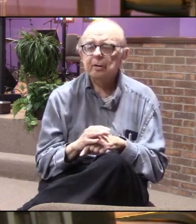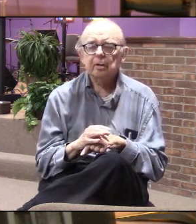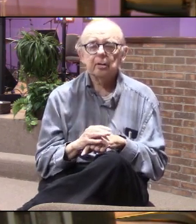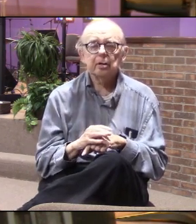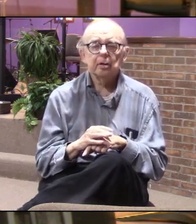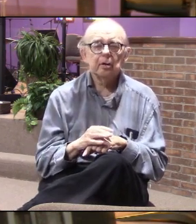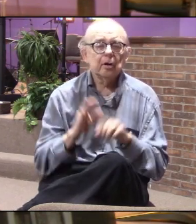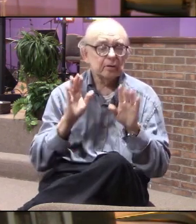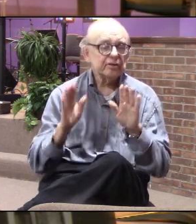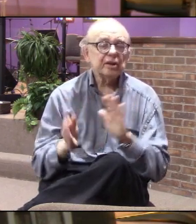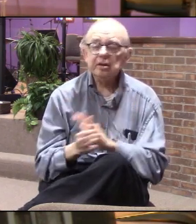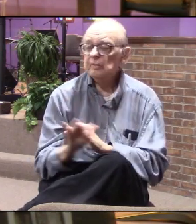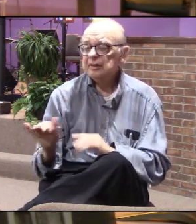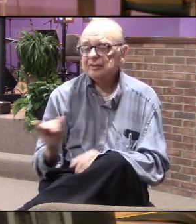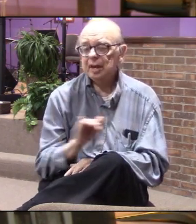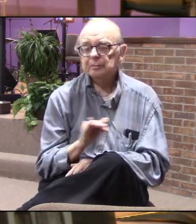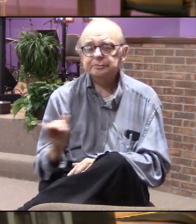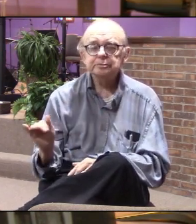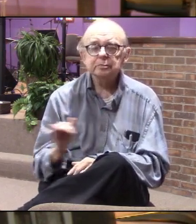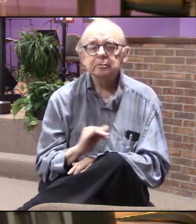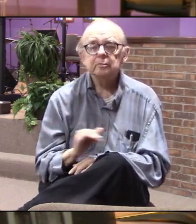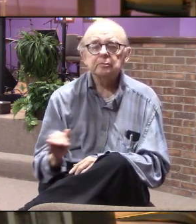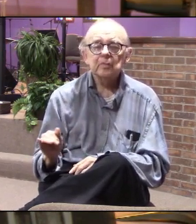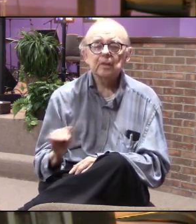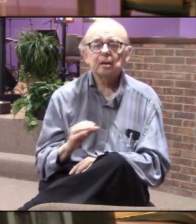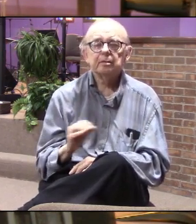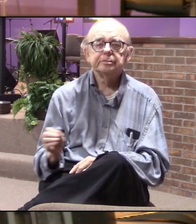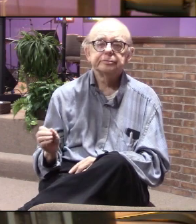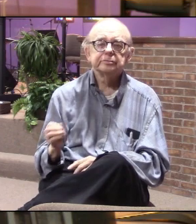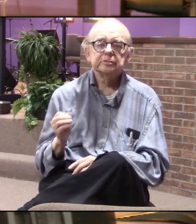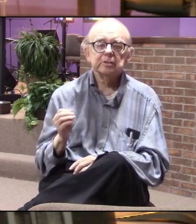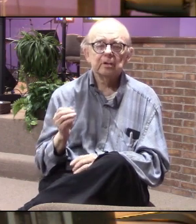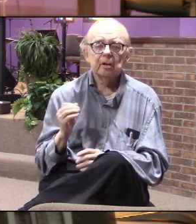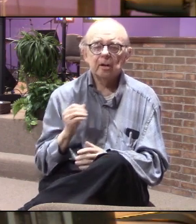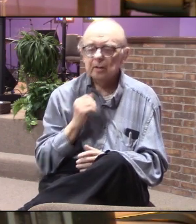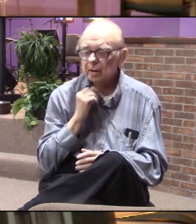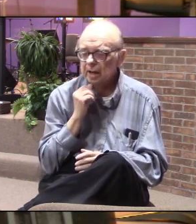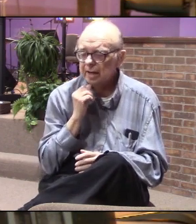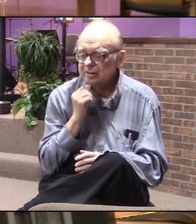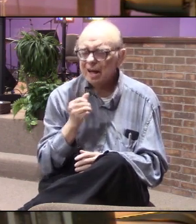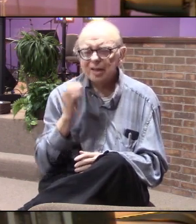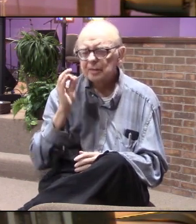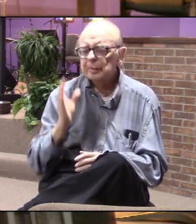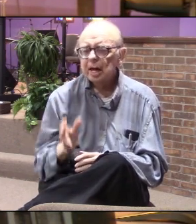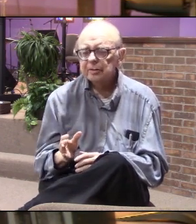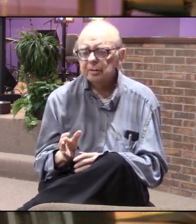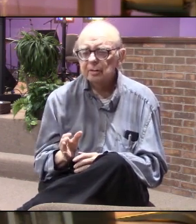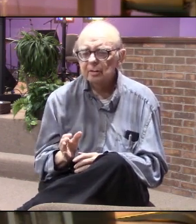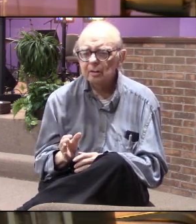Or Sunday morning too. And it's not the pastor.